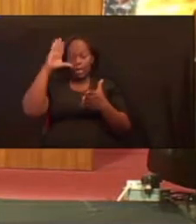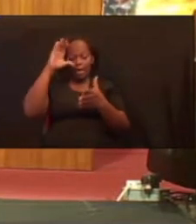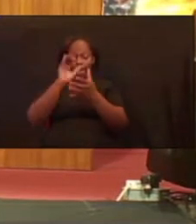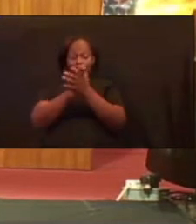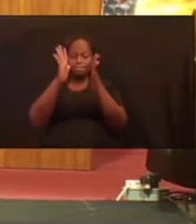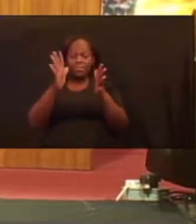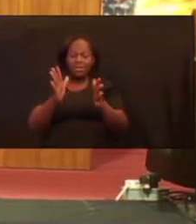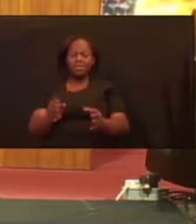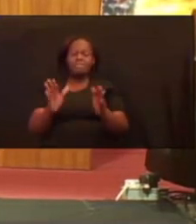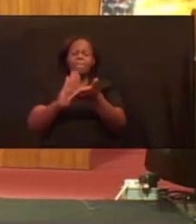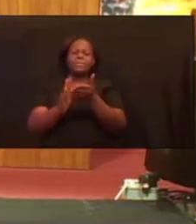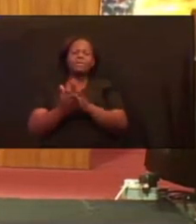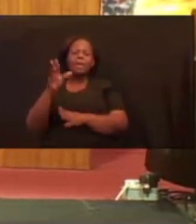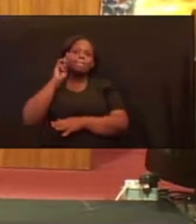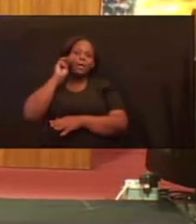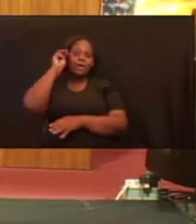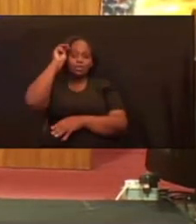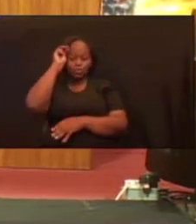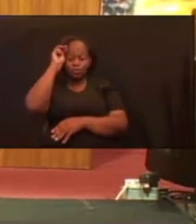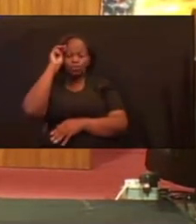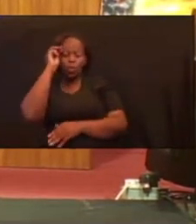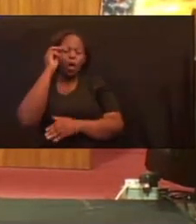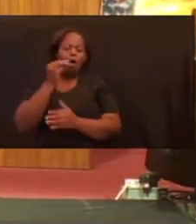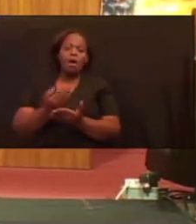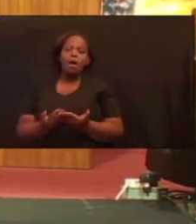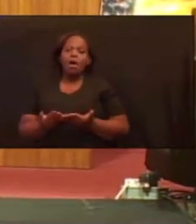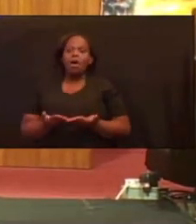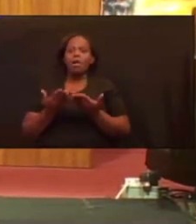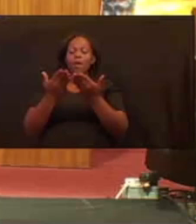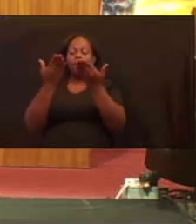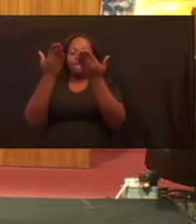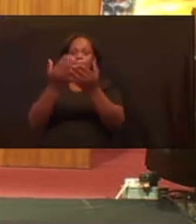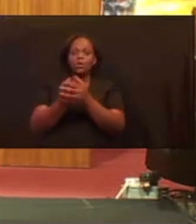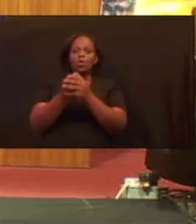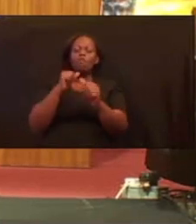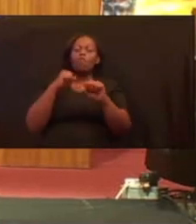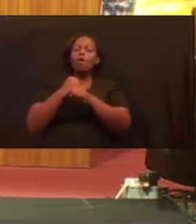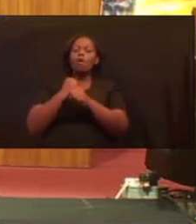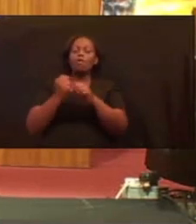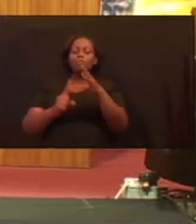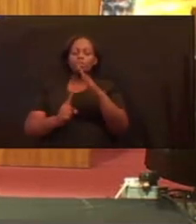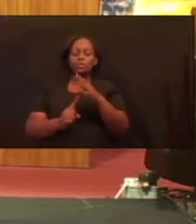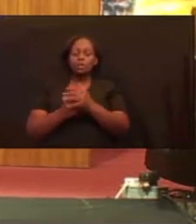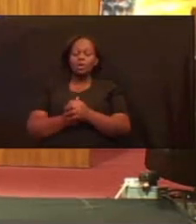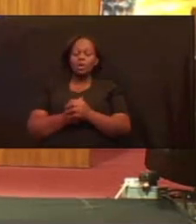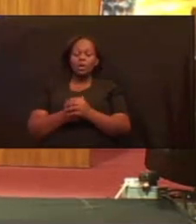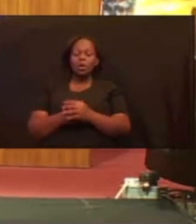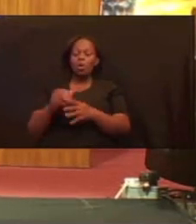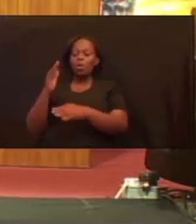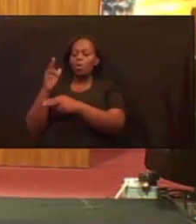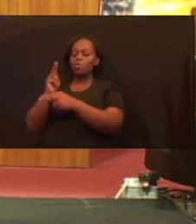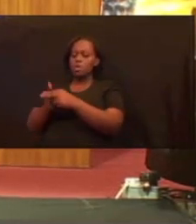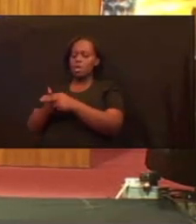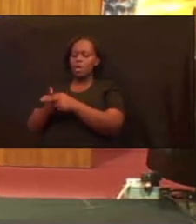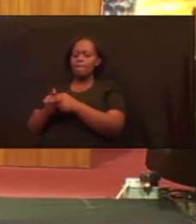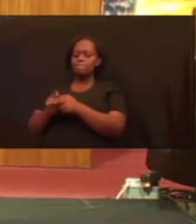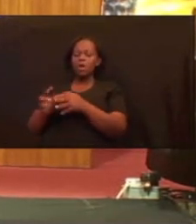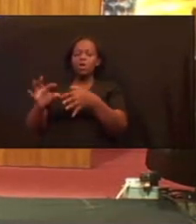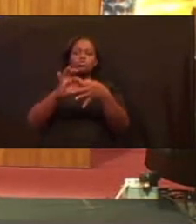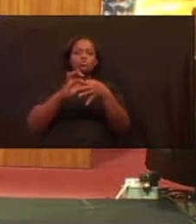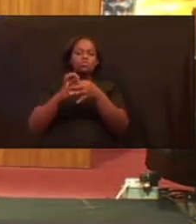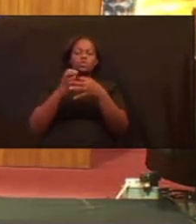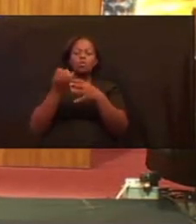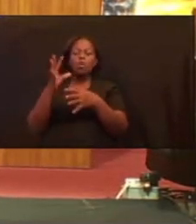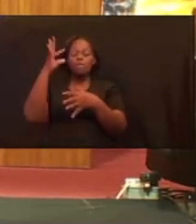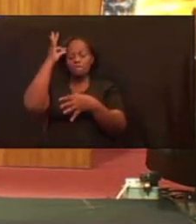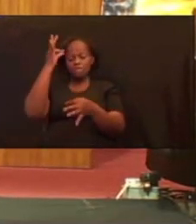would do the work of the ministry till we all come to a state in the spirit called the unity of faith. Is that true?